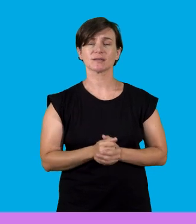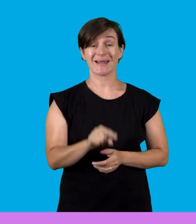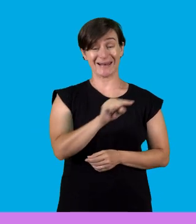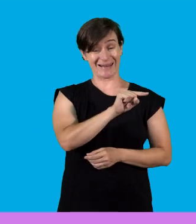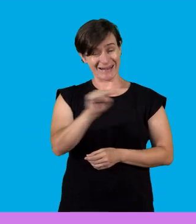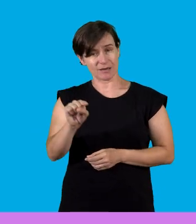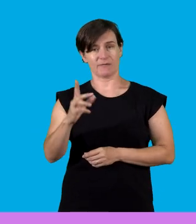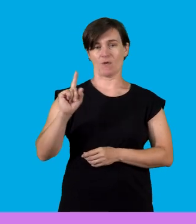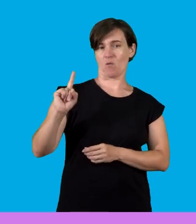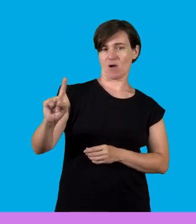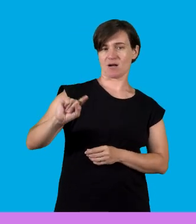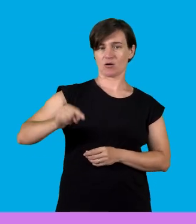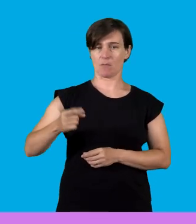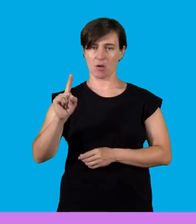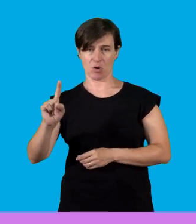minus